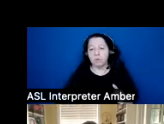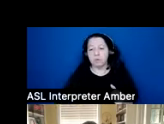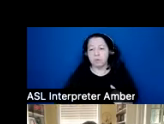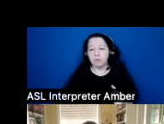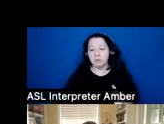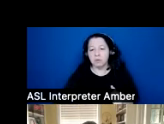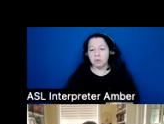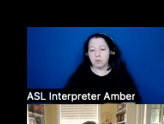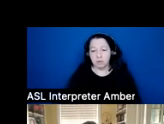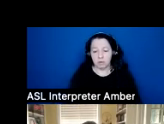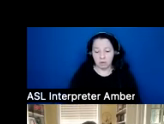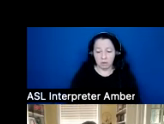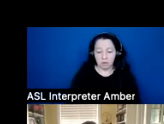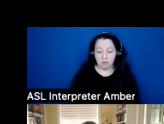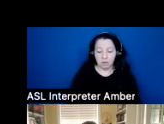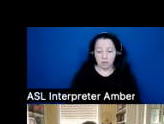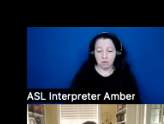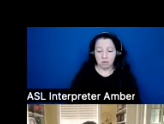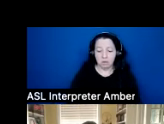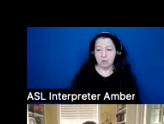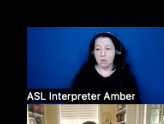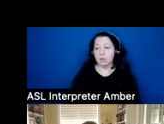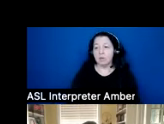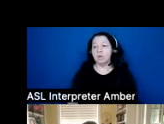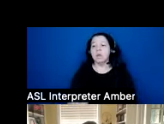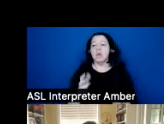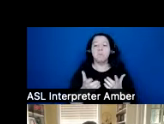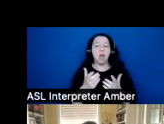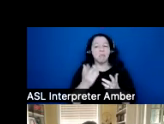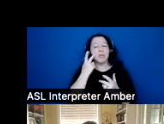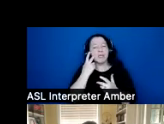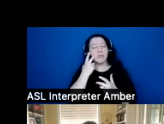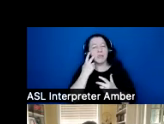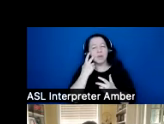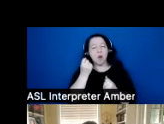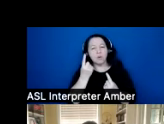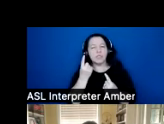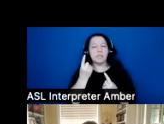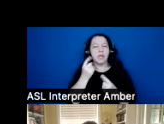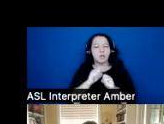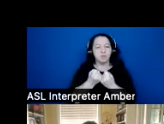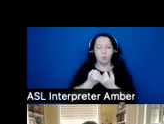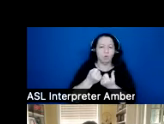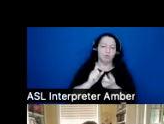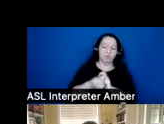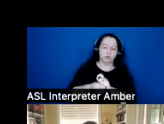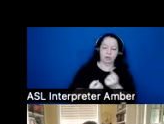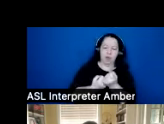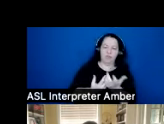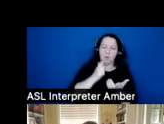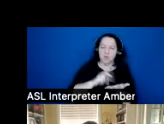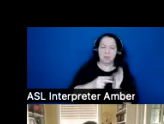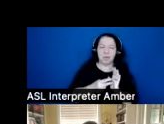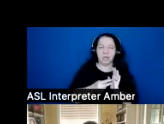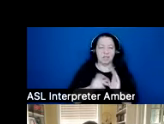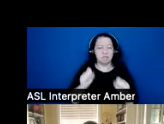or perceive social change advocacy to be. And you guys can use the chat, please feel free, just throw